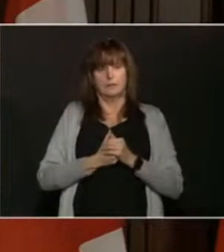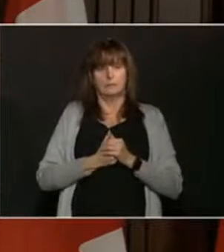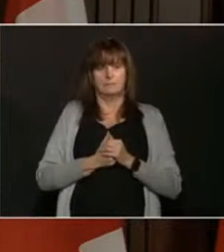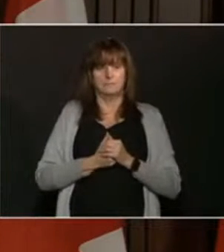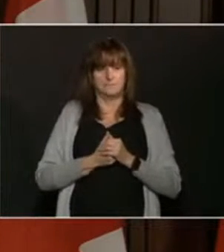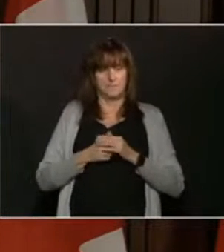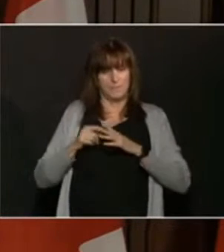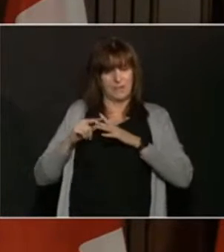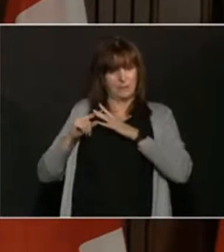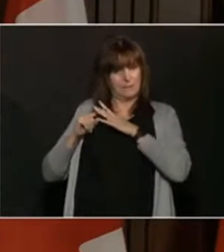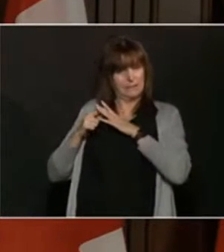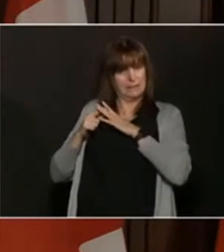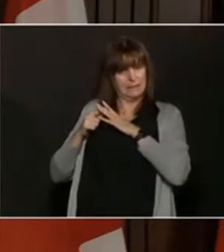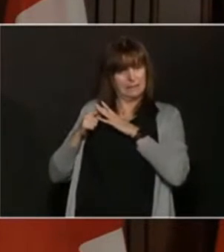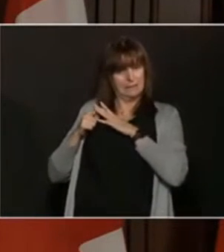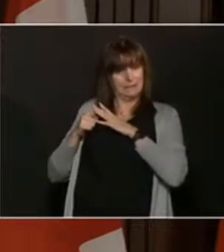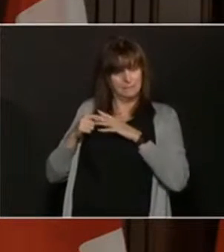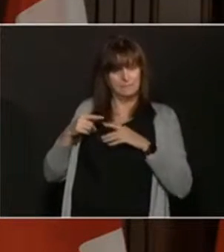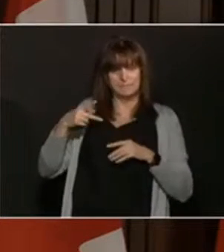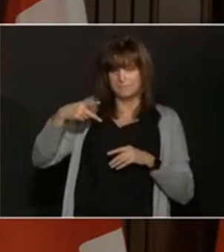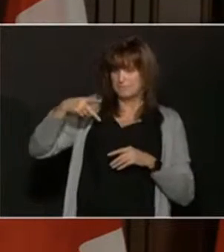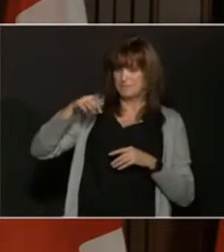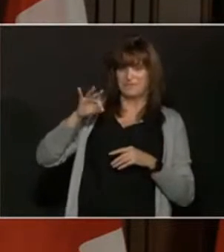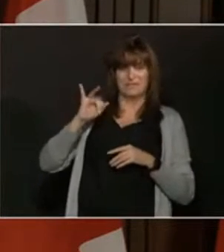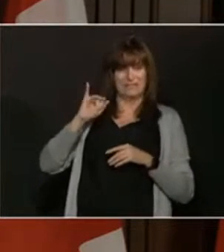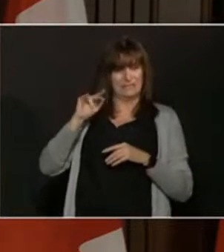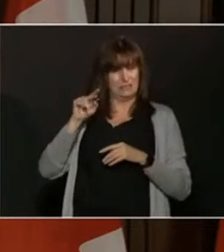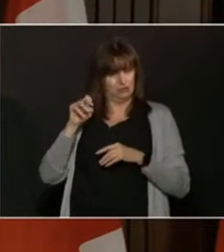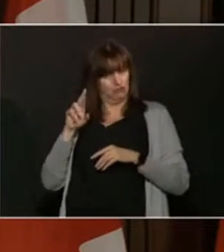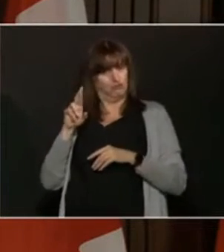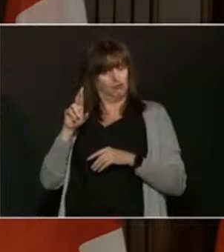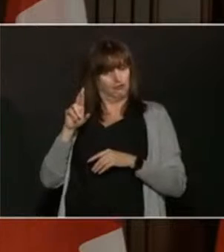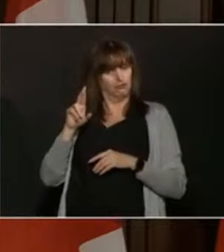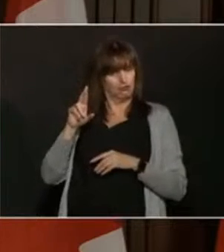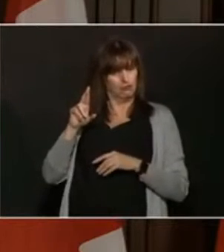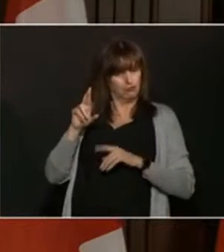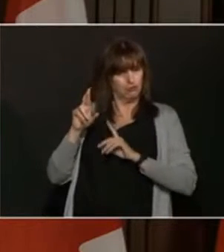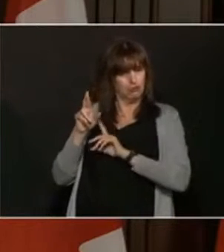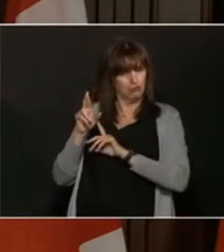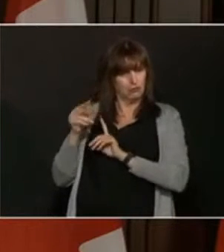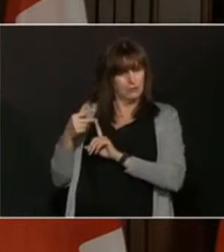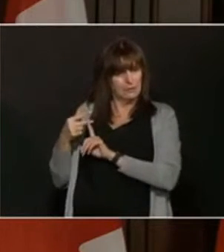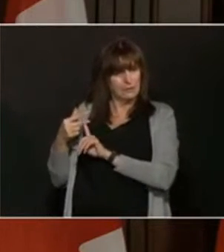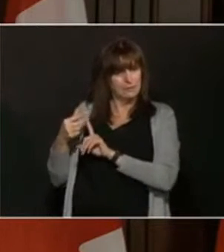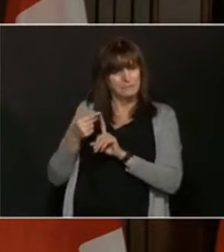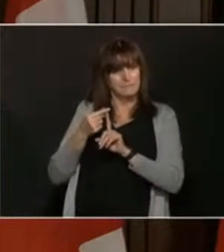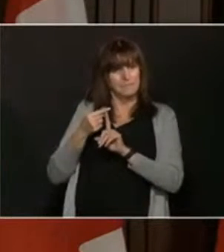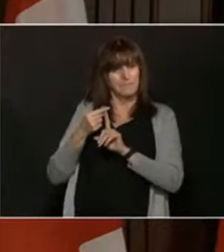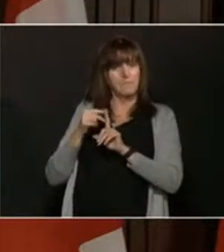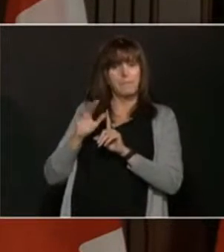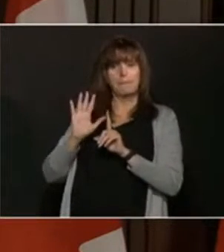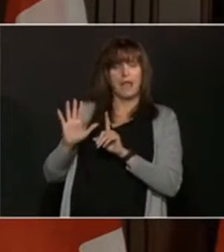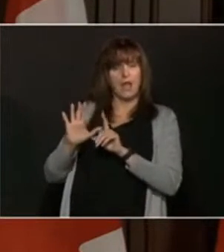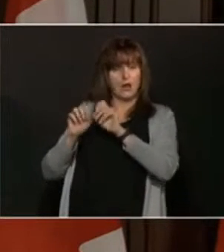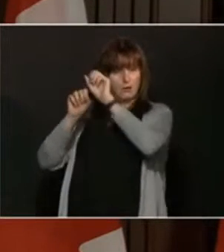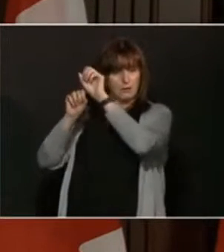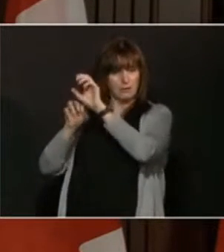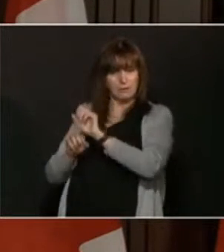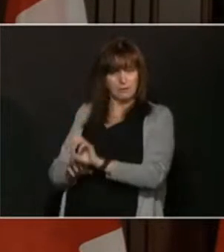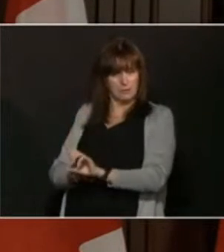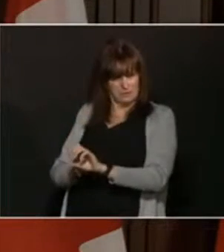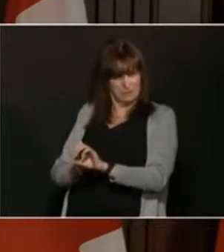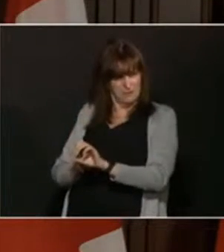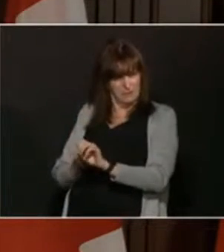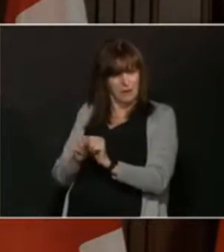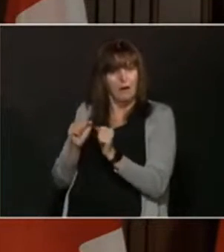with Pfizer vaccine, which needs to be stored at minus 80 degrees centigrade, very special